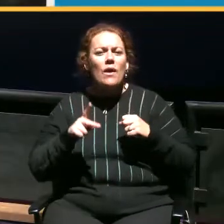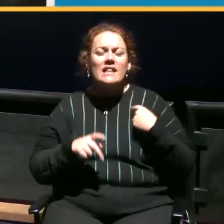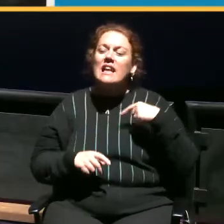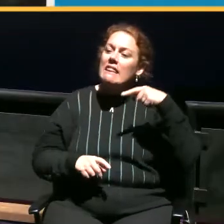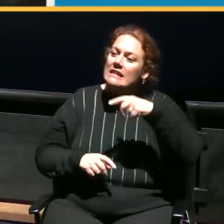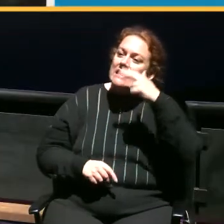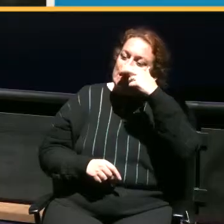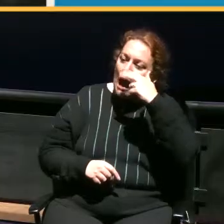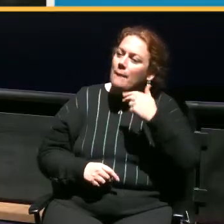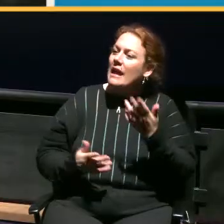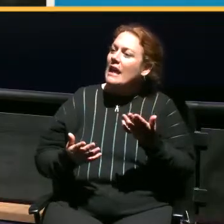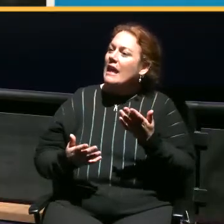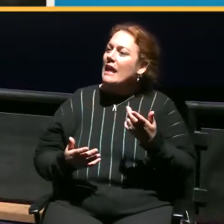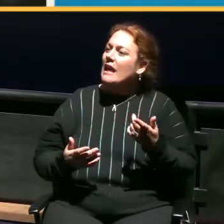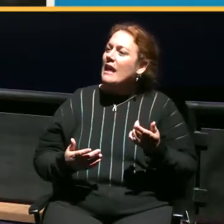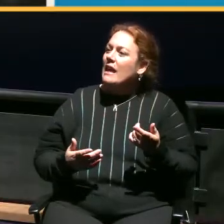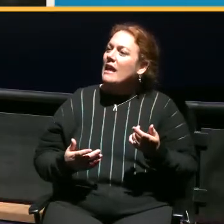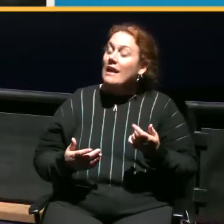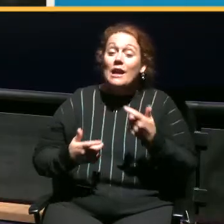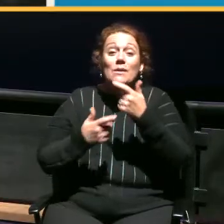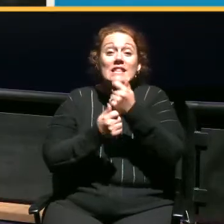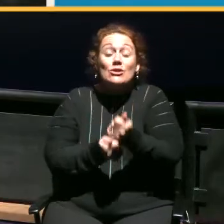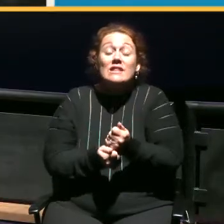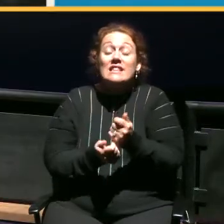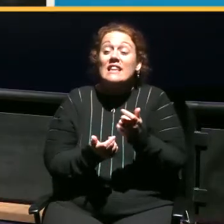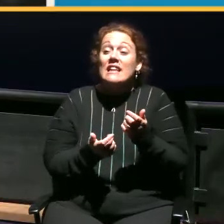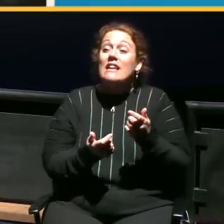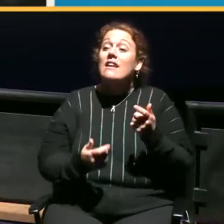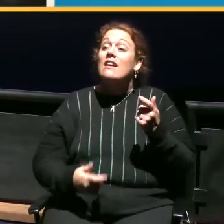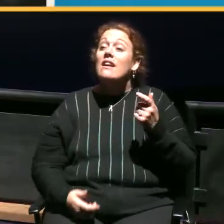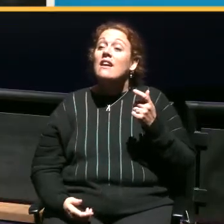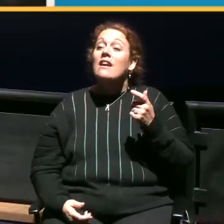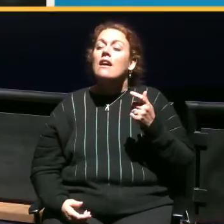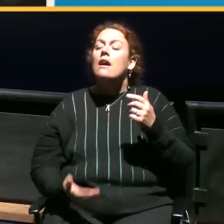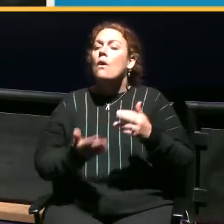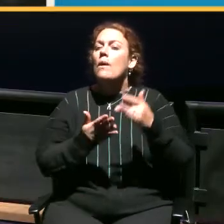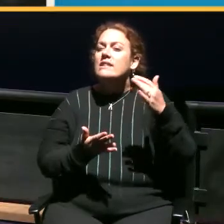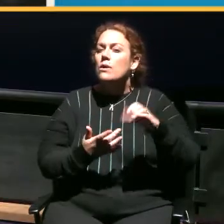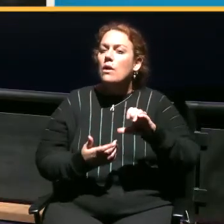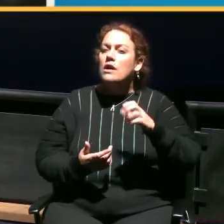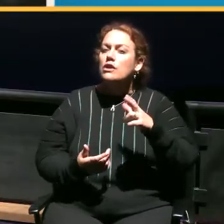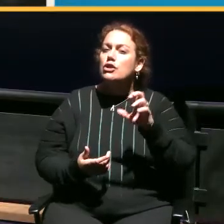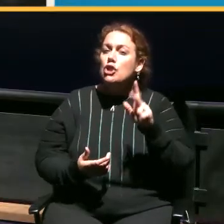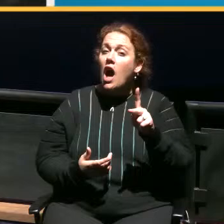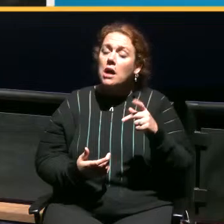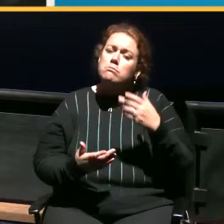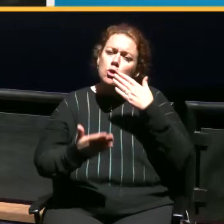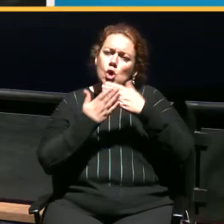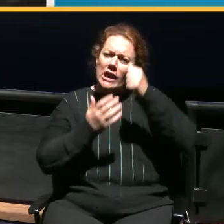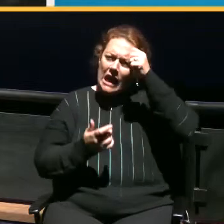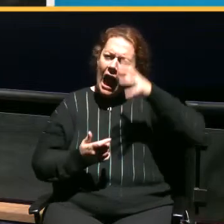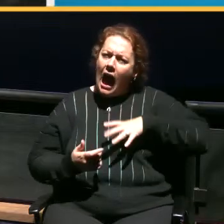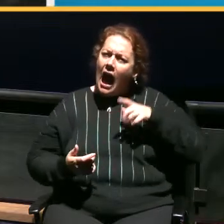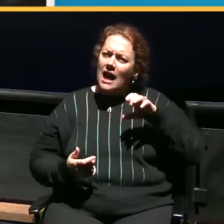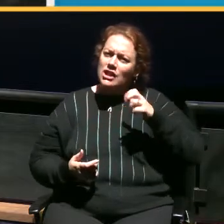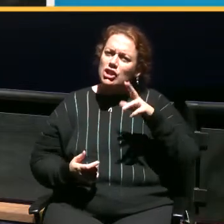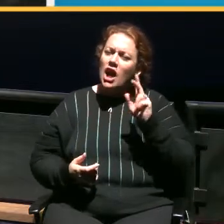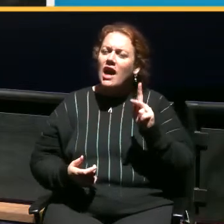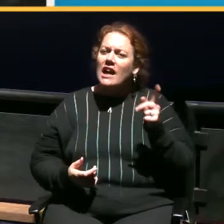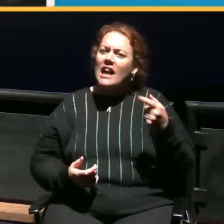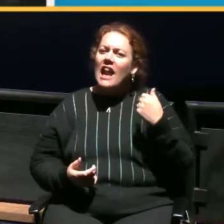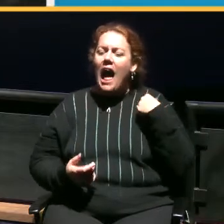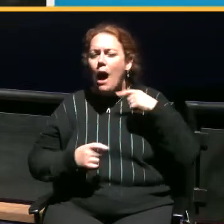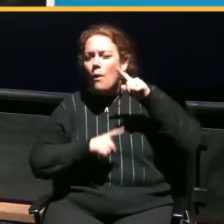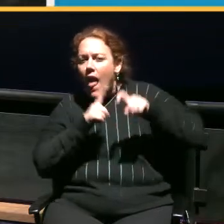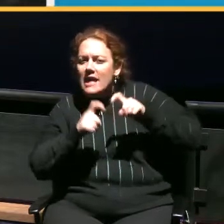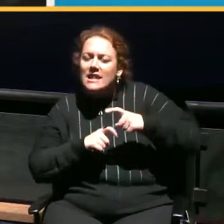this is comedy. And he said, it was interesting is that he would, every once in a while, he was a very nice, he's a good guy, Chuck. And he would, I would